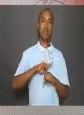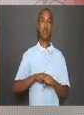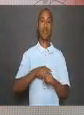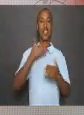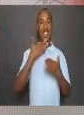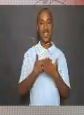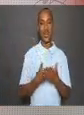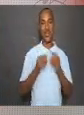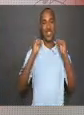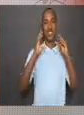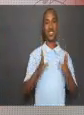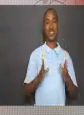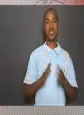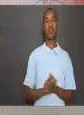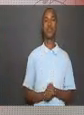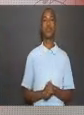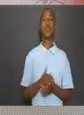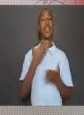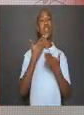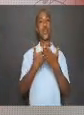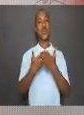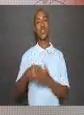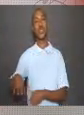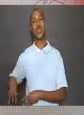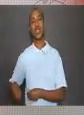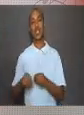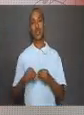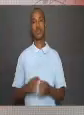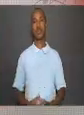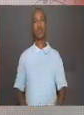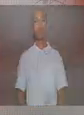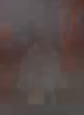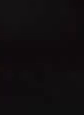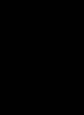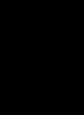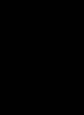thank you, teacher. Thank you, students.